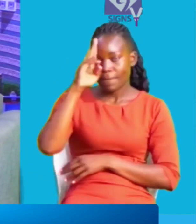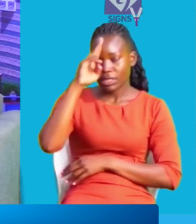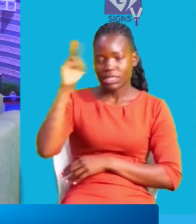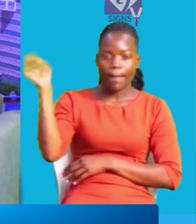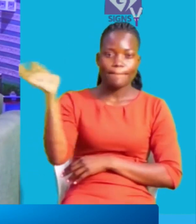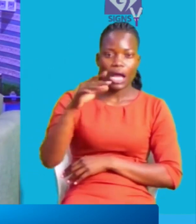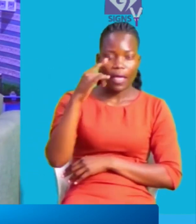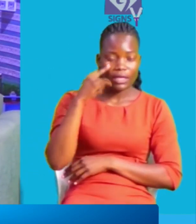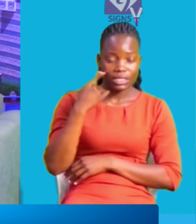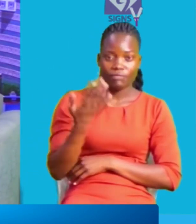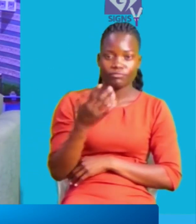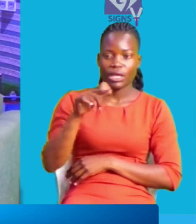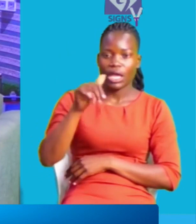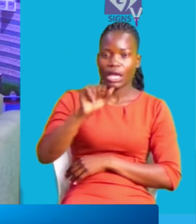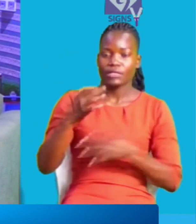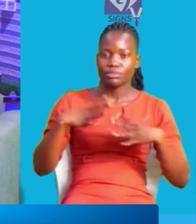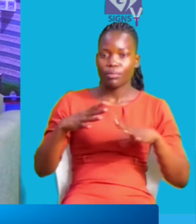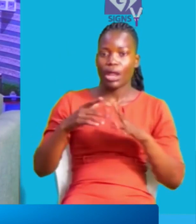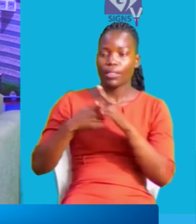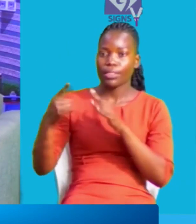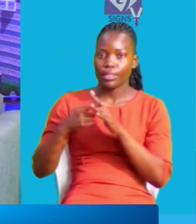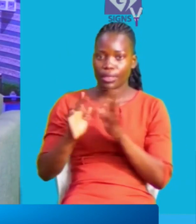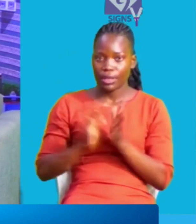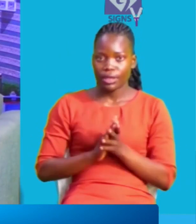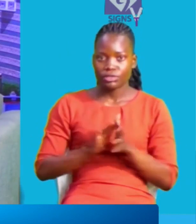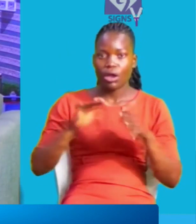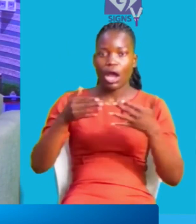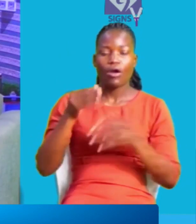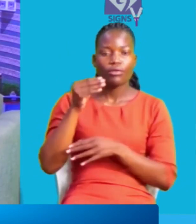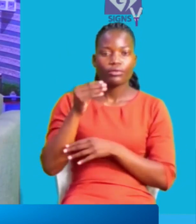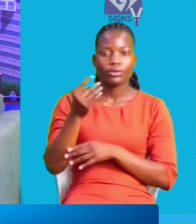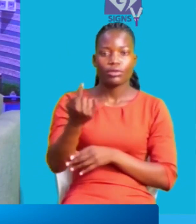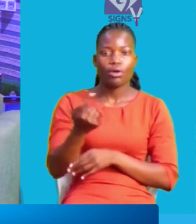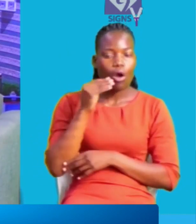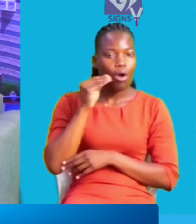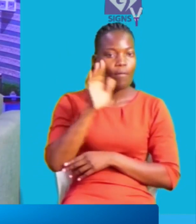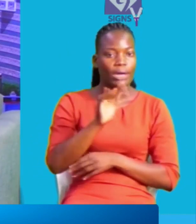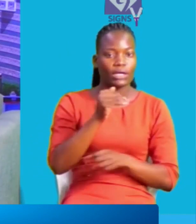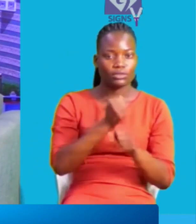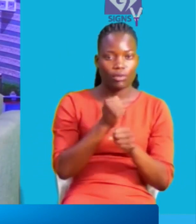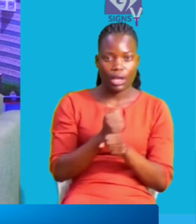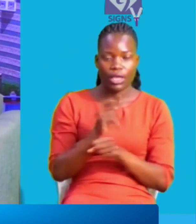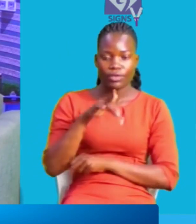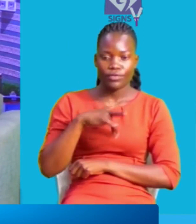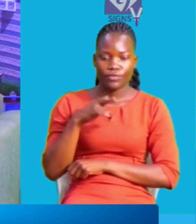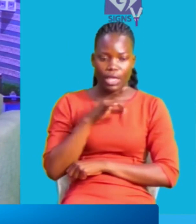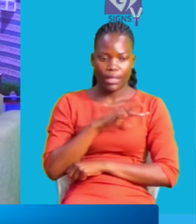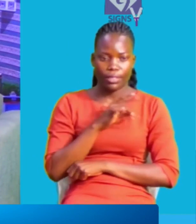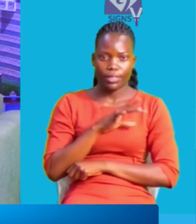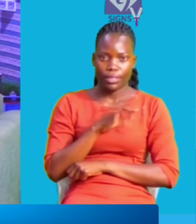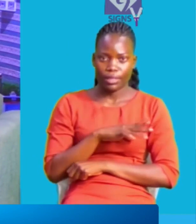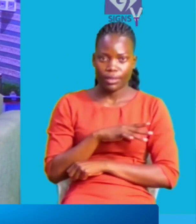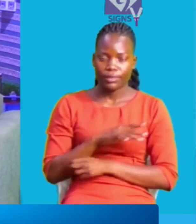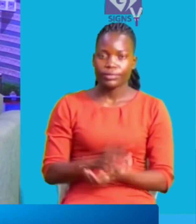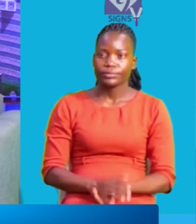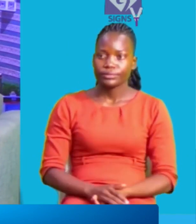police are throwing tear gas left, right and center, protesters are running up and down. How have you come from your home to here to work? Don't you feel